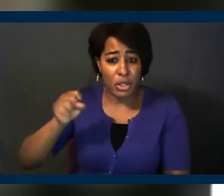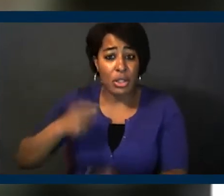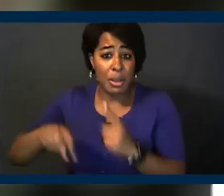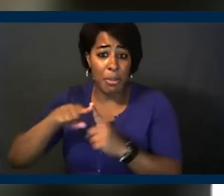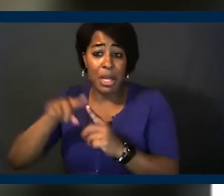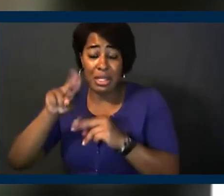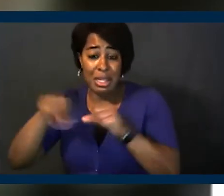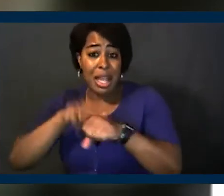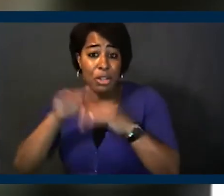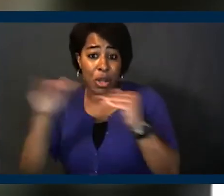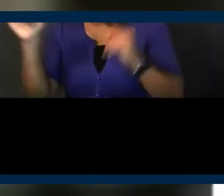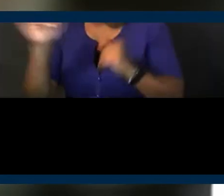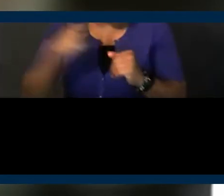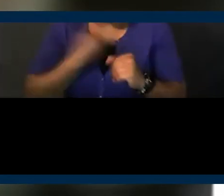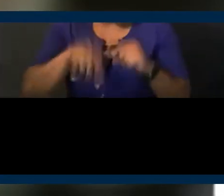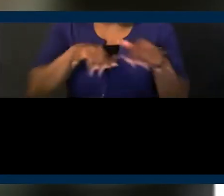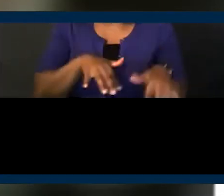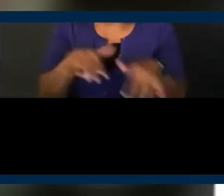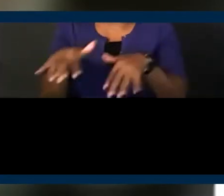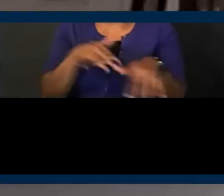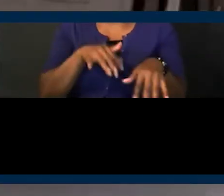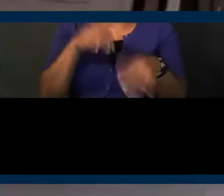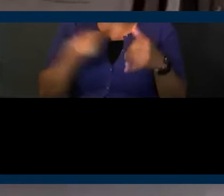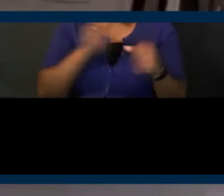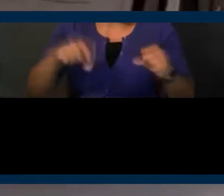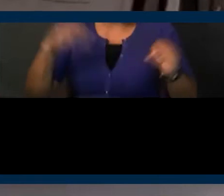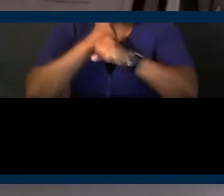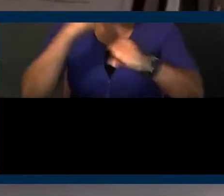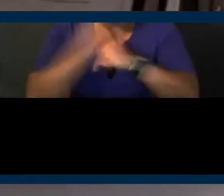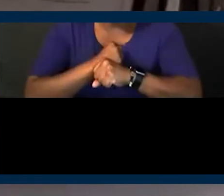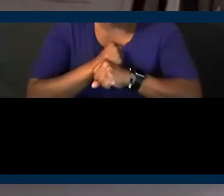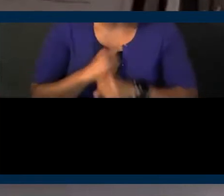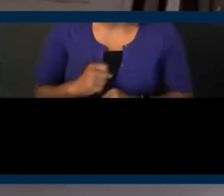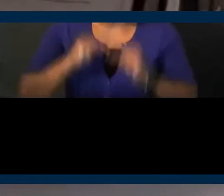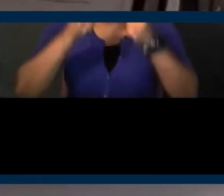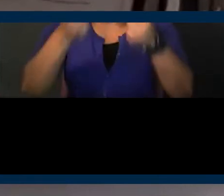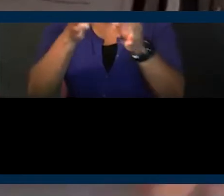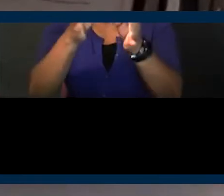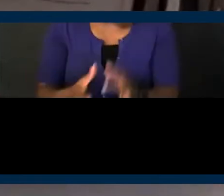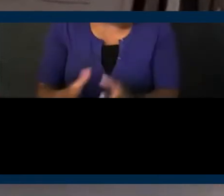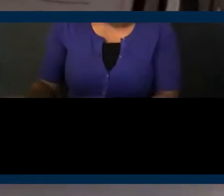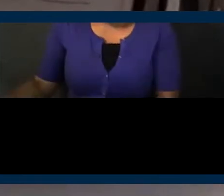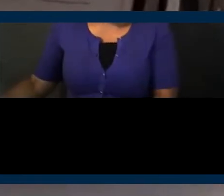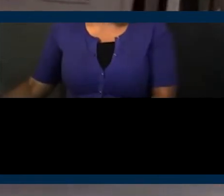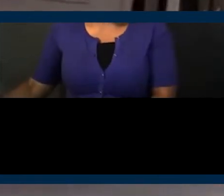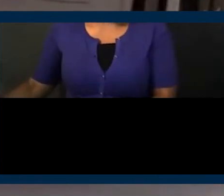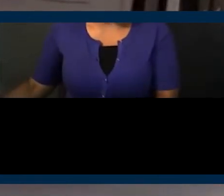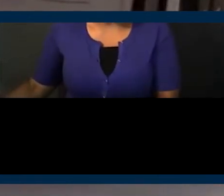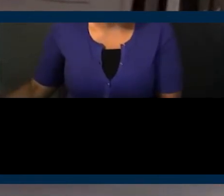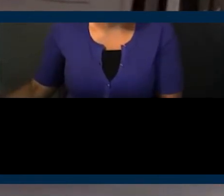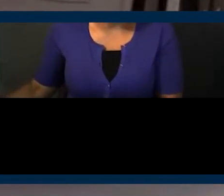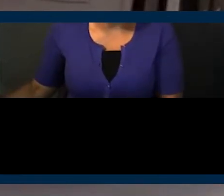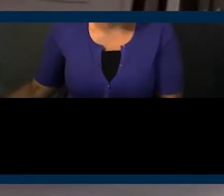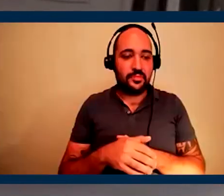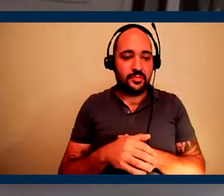Now's the time to really fight. Direct Soul, I want to ask you the same question with a little twist as well. I